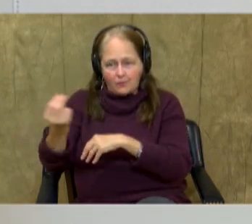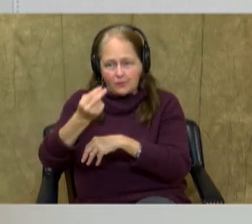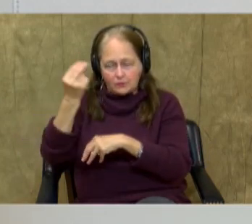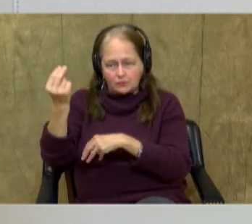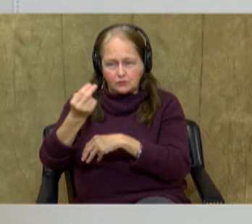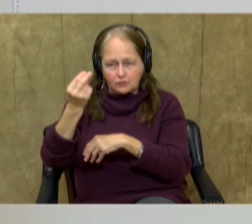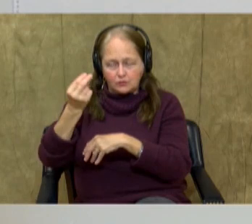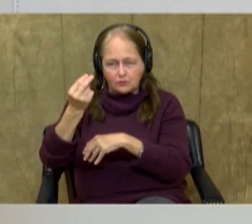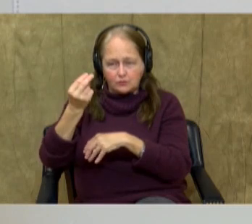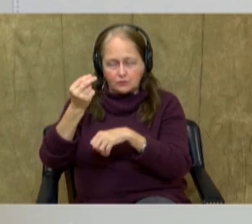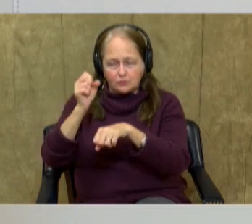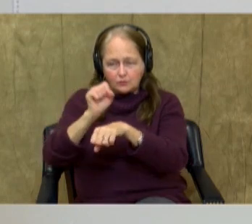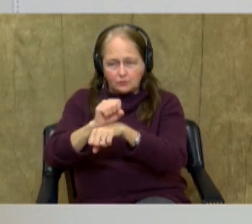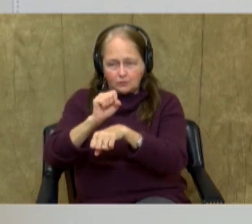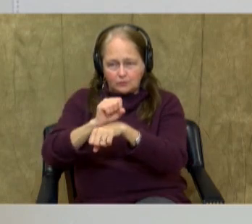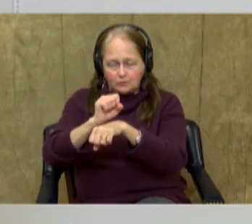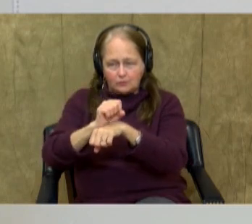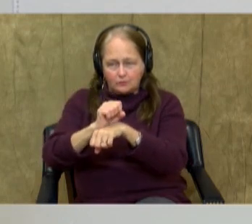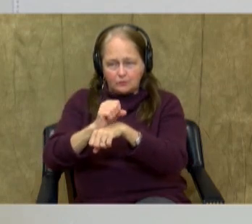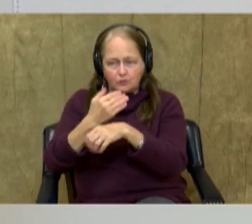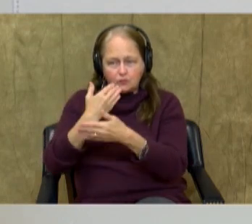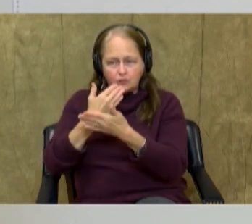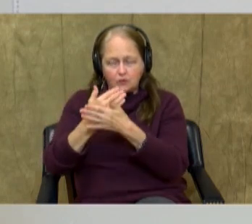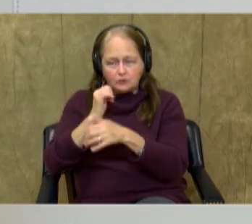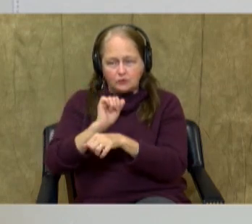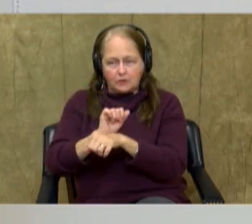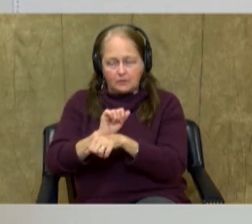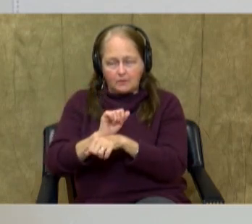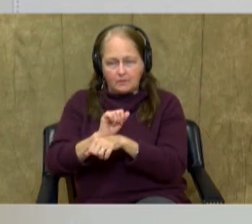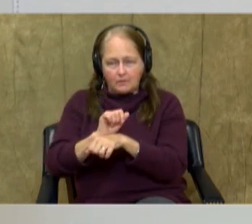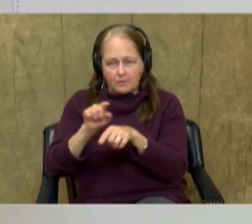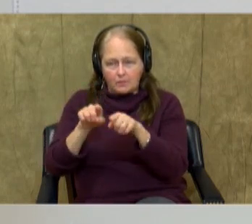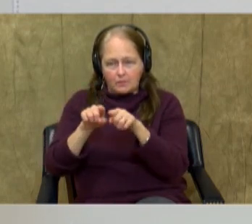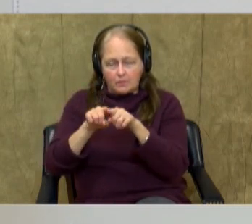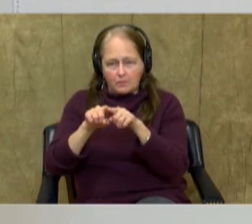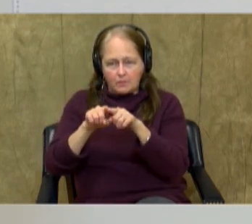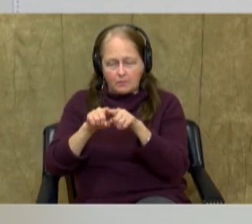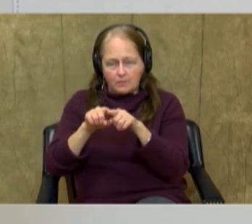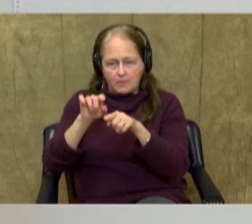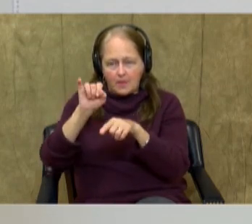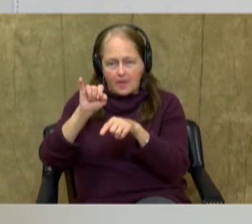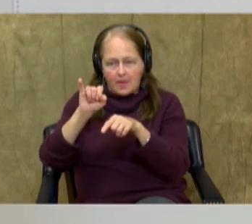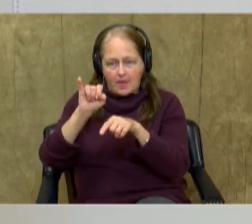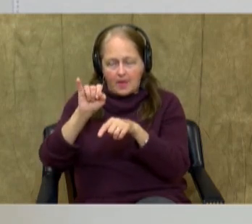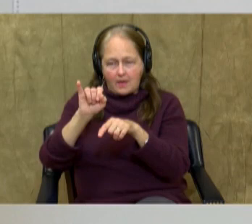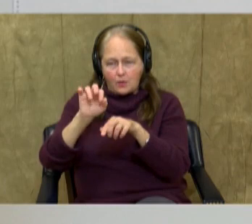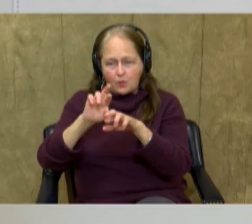complete all that work and do a good job with it. Also, you will be doing iReady